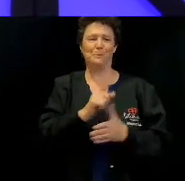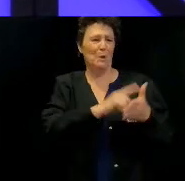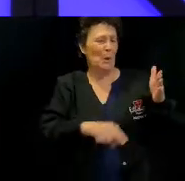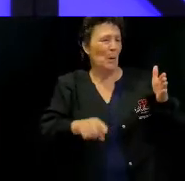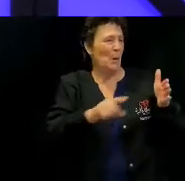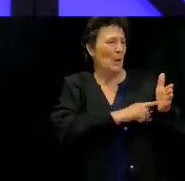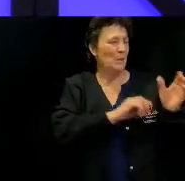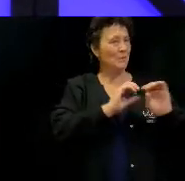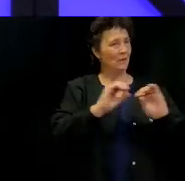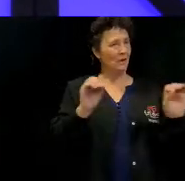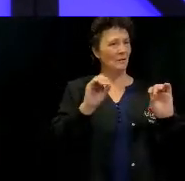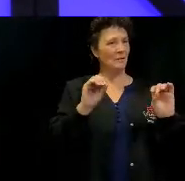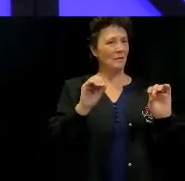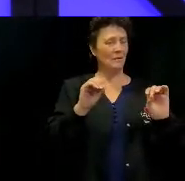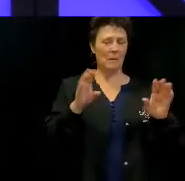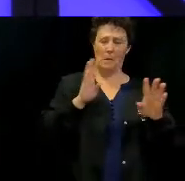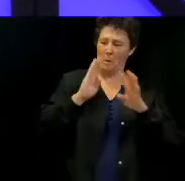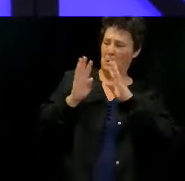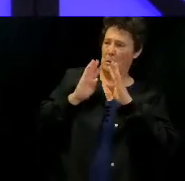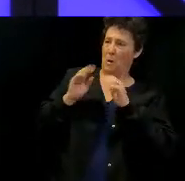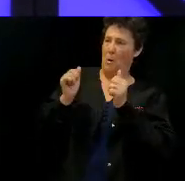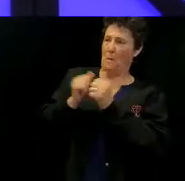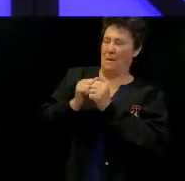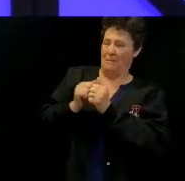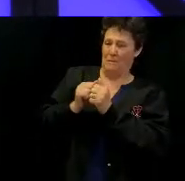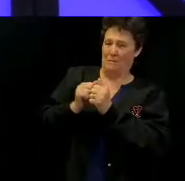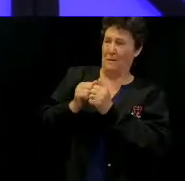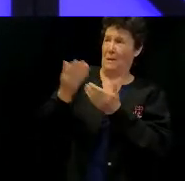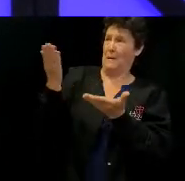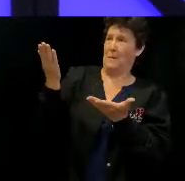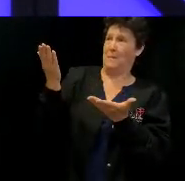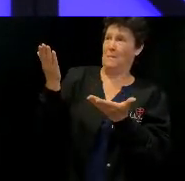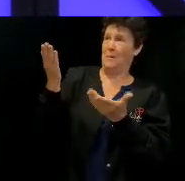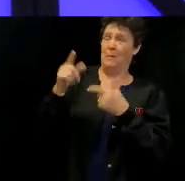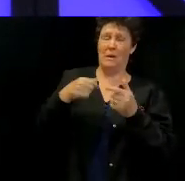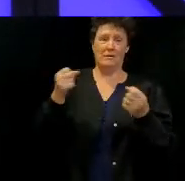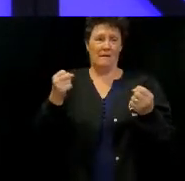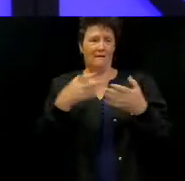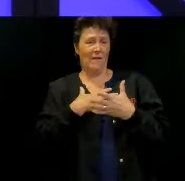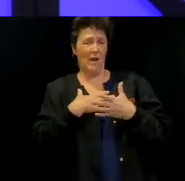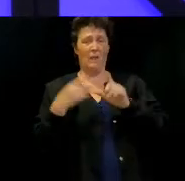talk to him about the fears you encounter. Listen,